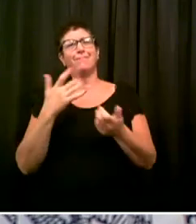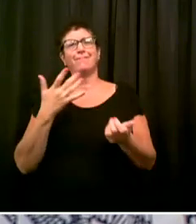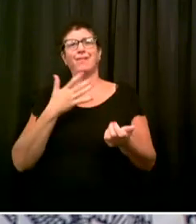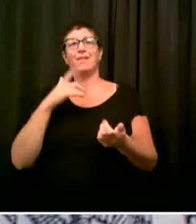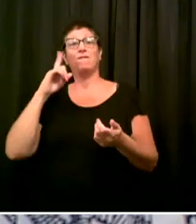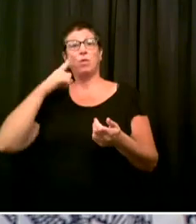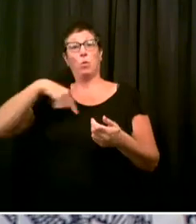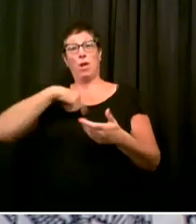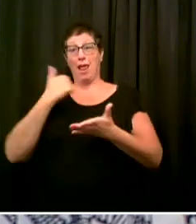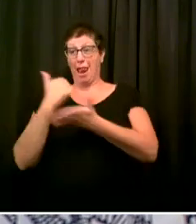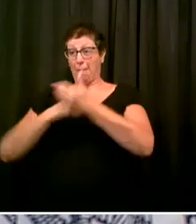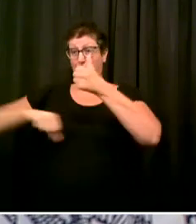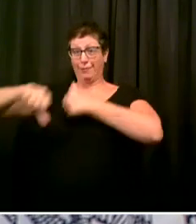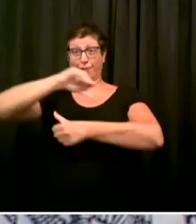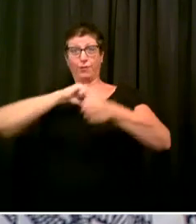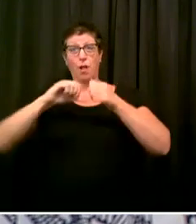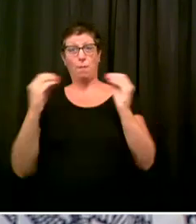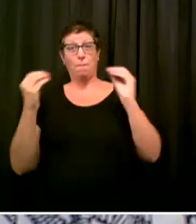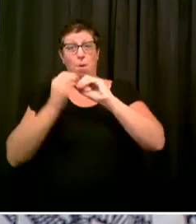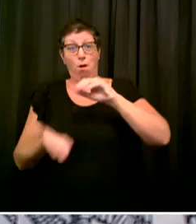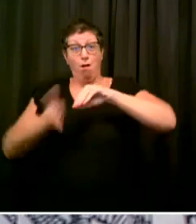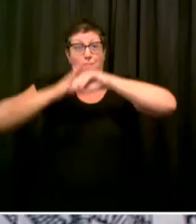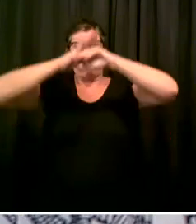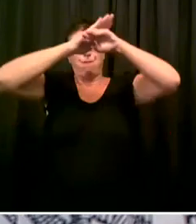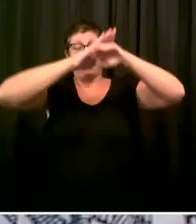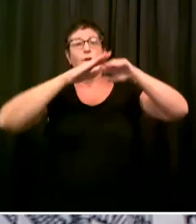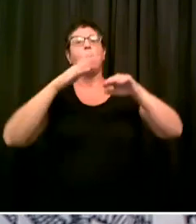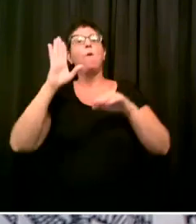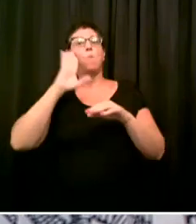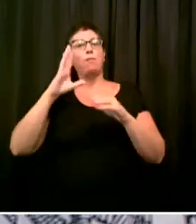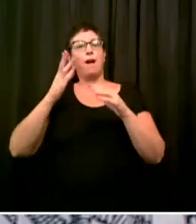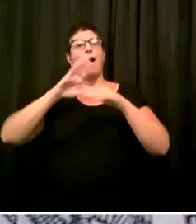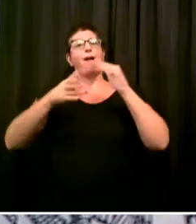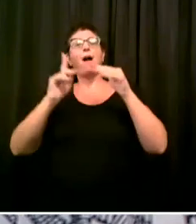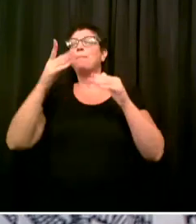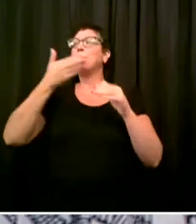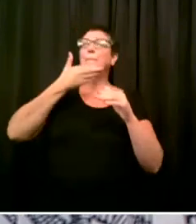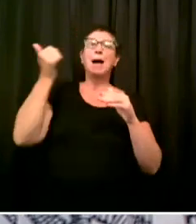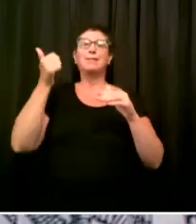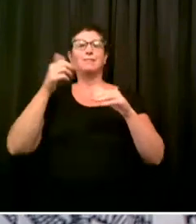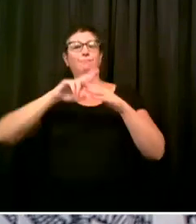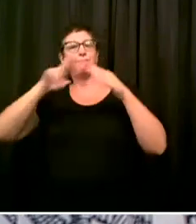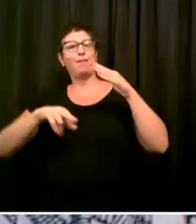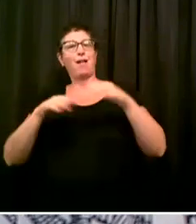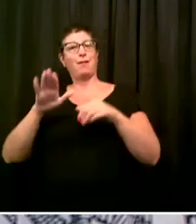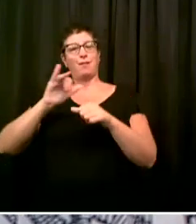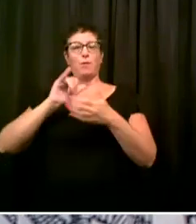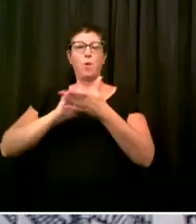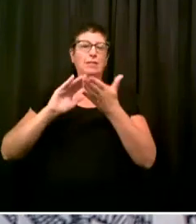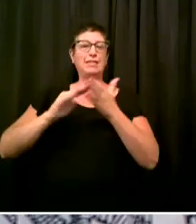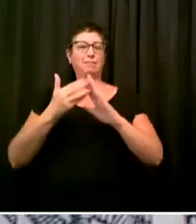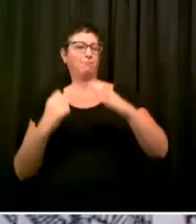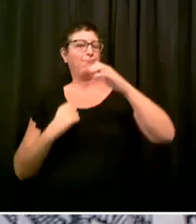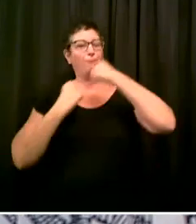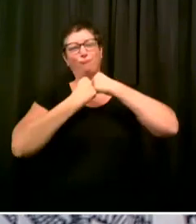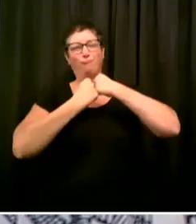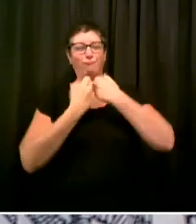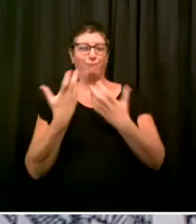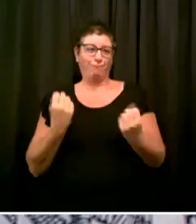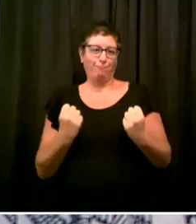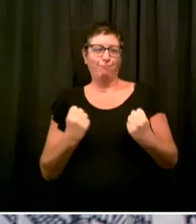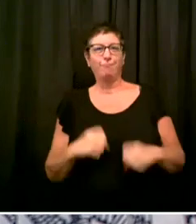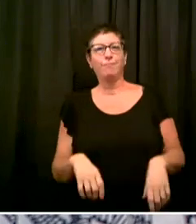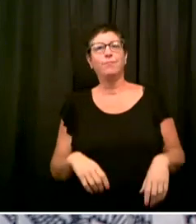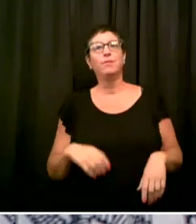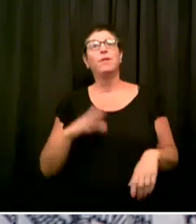I got a lot on my plate. So I think what's fair to say is these last months, the focus has been on beating back this disease and getting